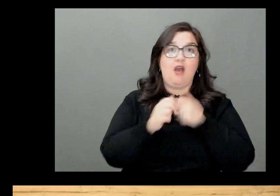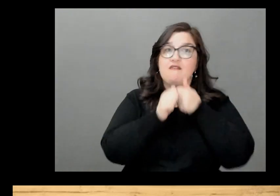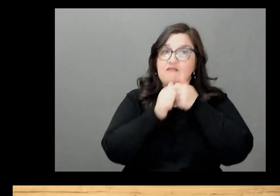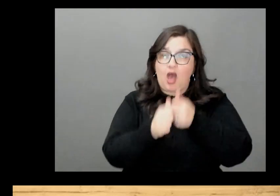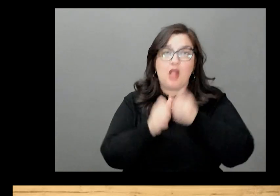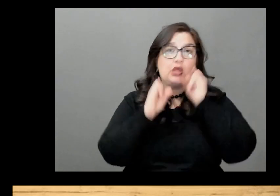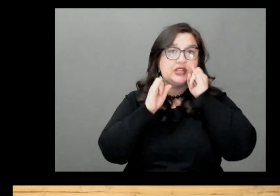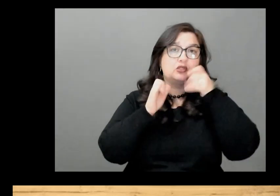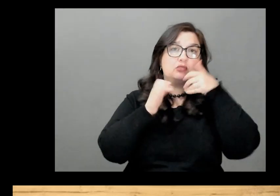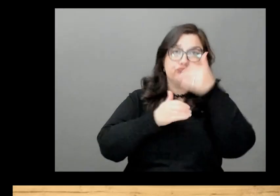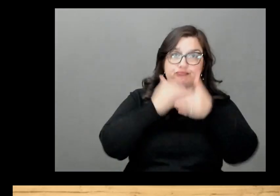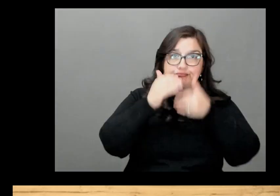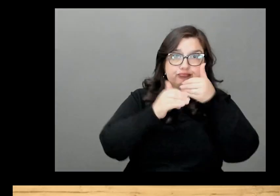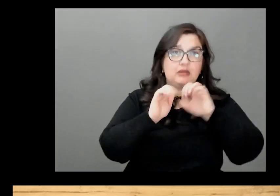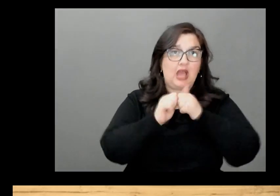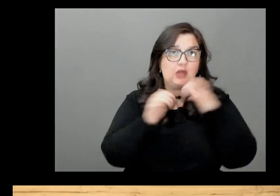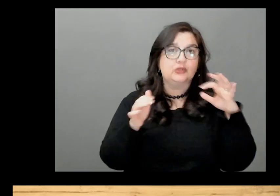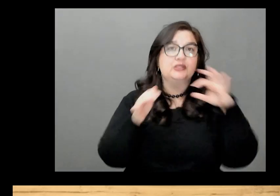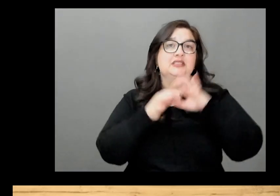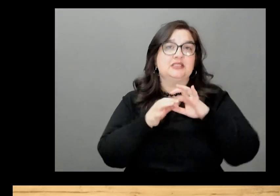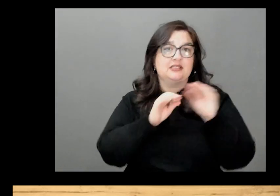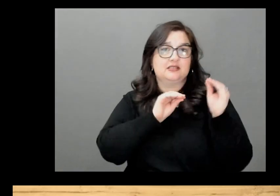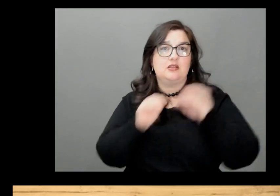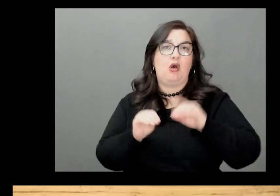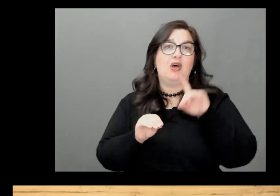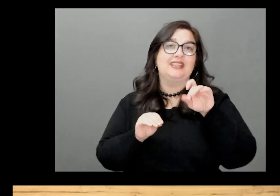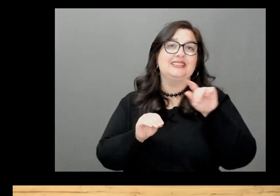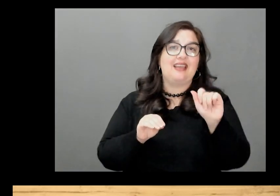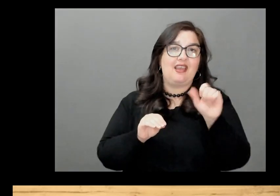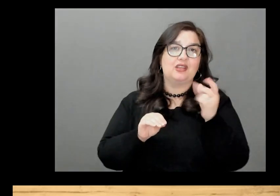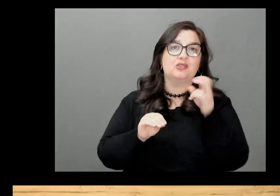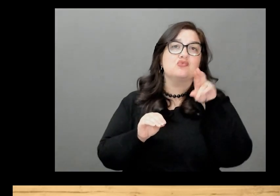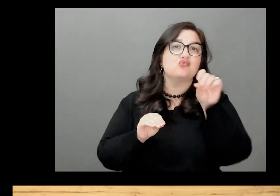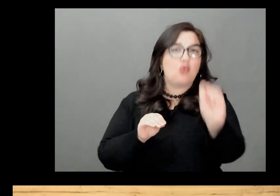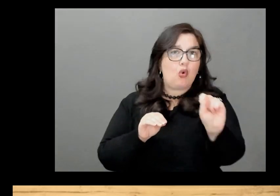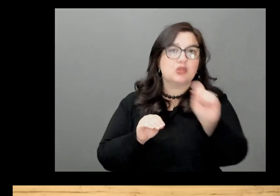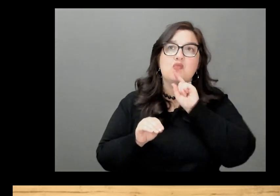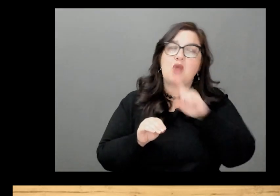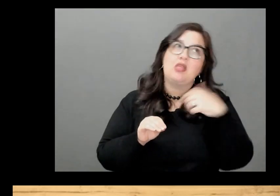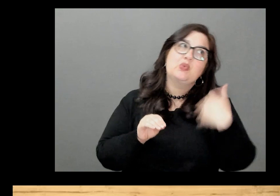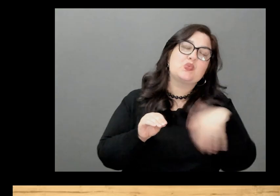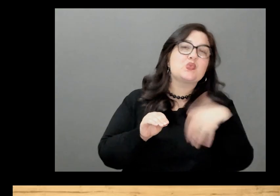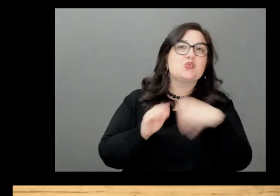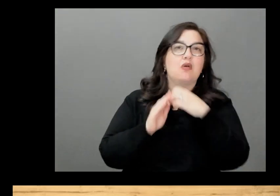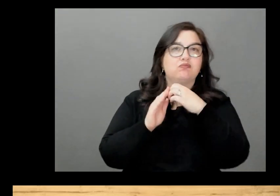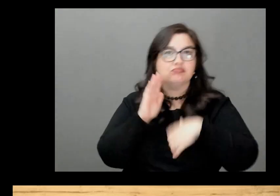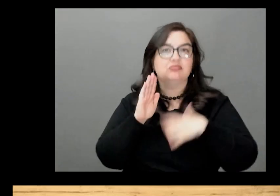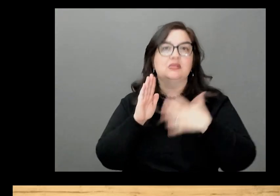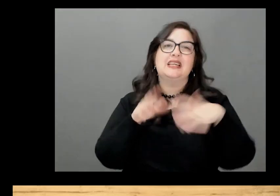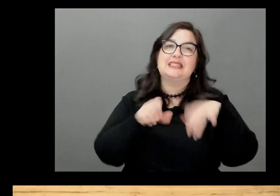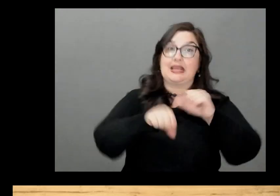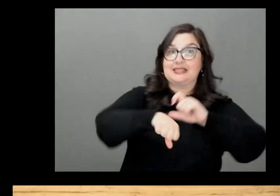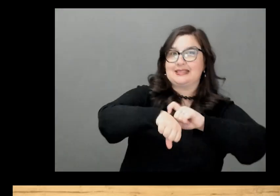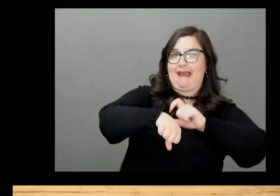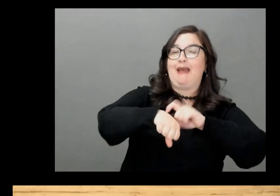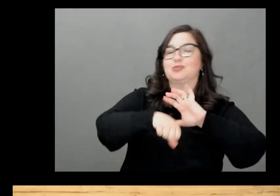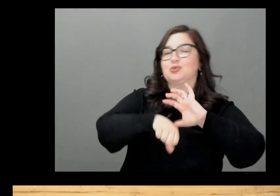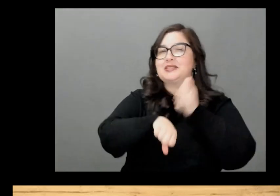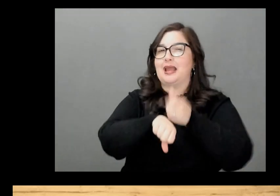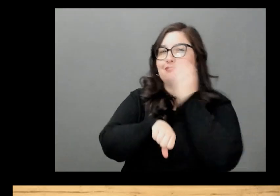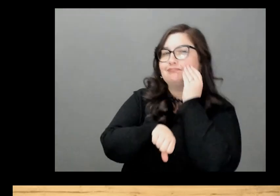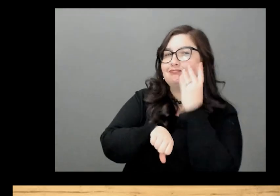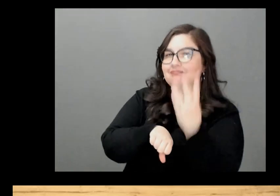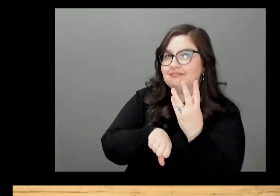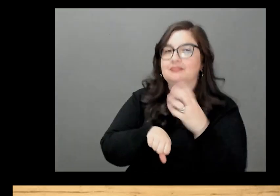these data sources. It's a very rich sample, so it does take a little bit of time to set it up.